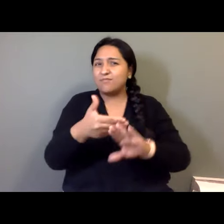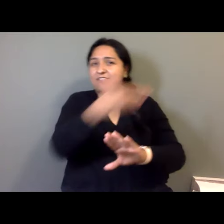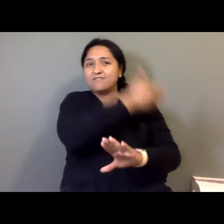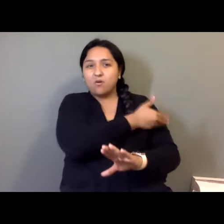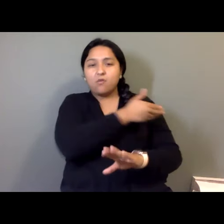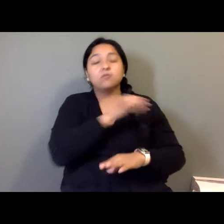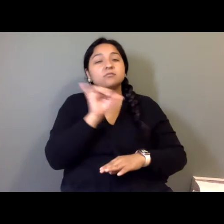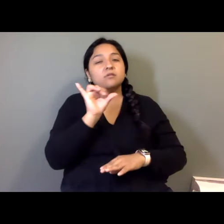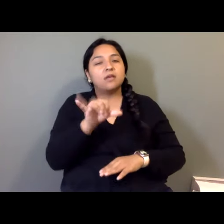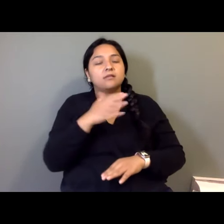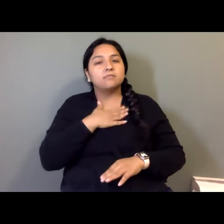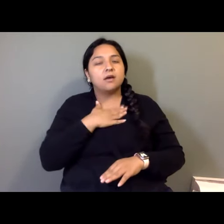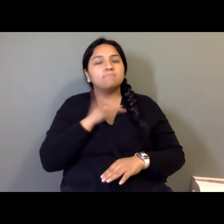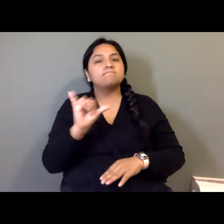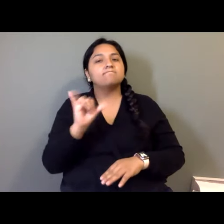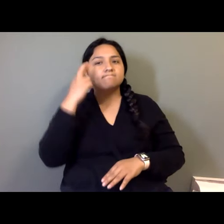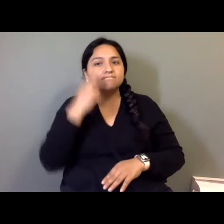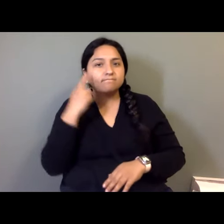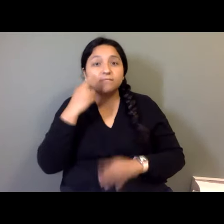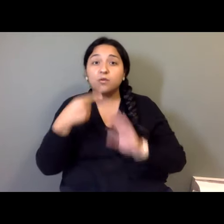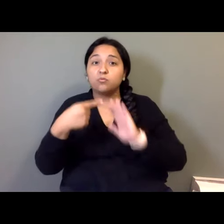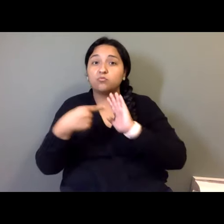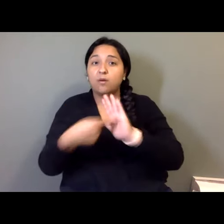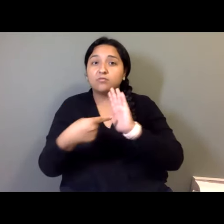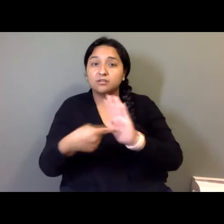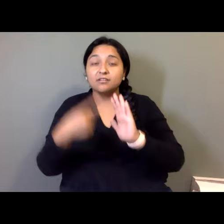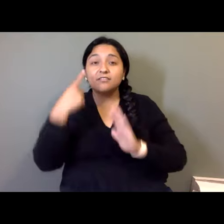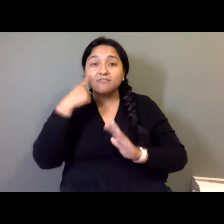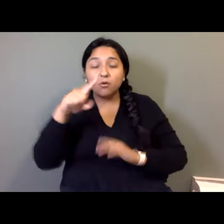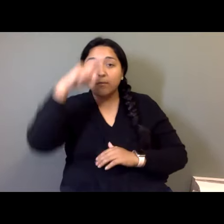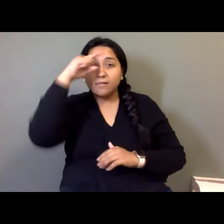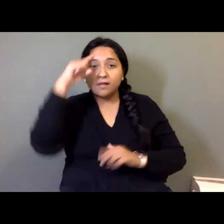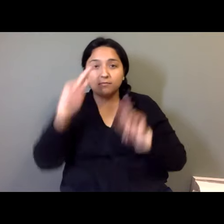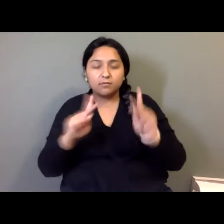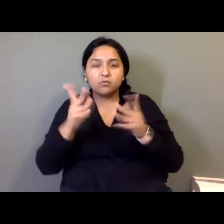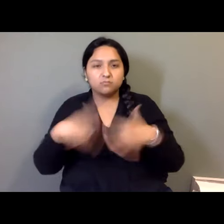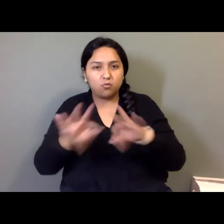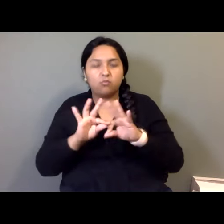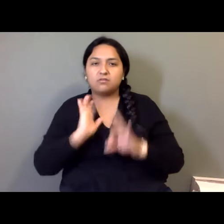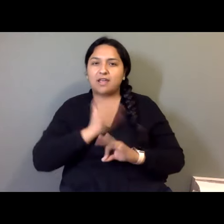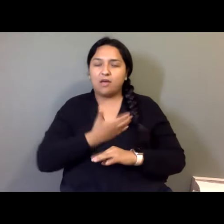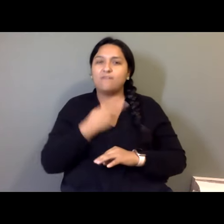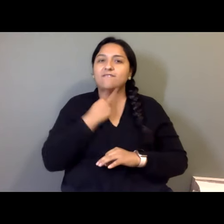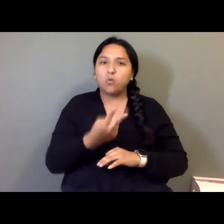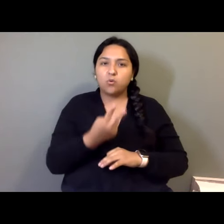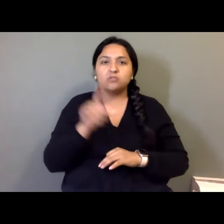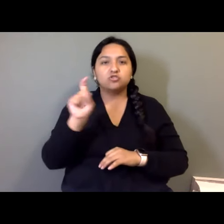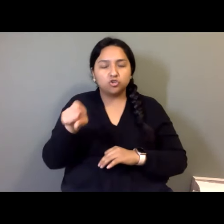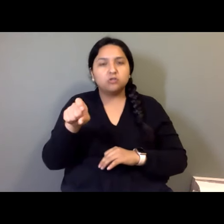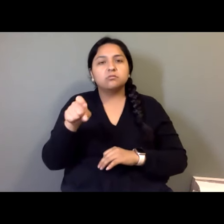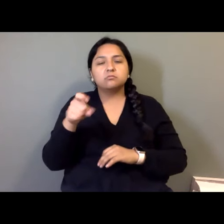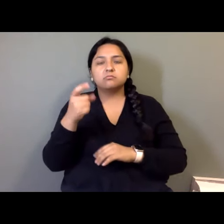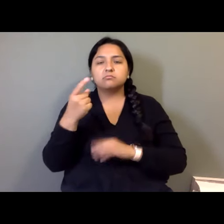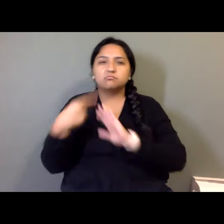of me realizing that representation for Black people is so important and our voices need to be heard in so many